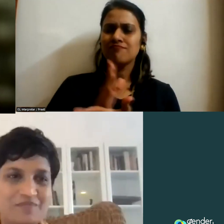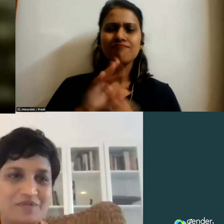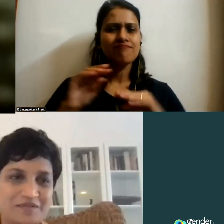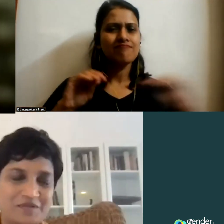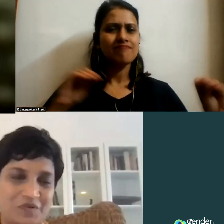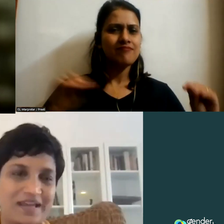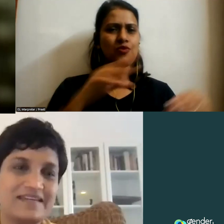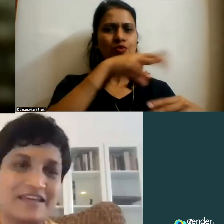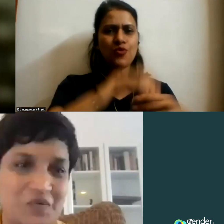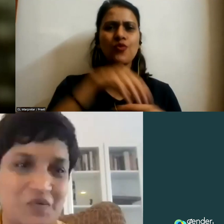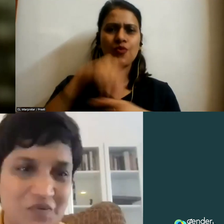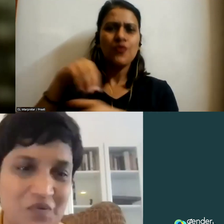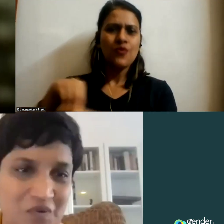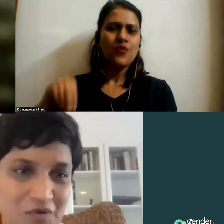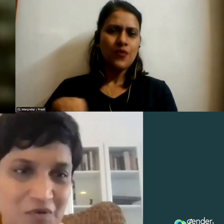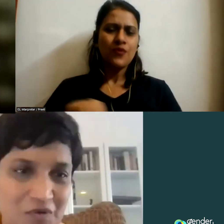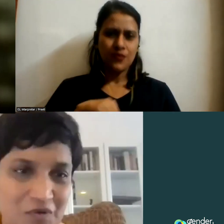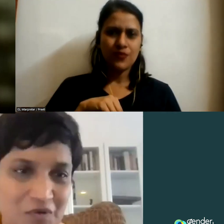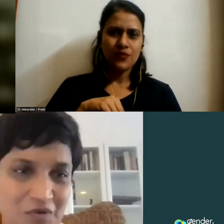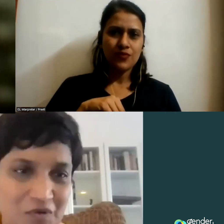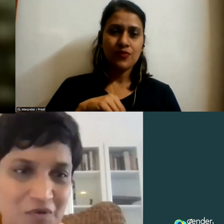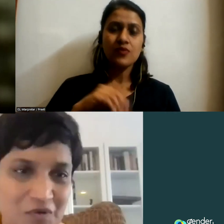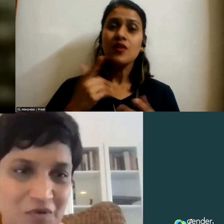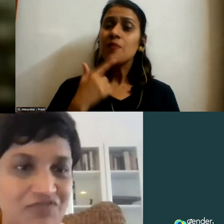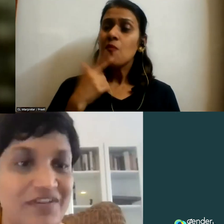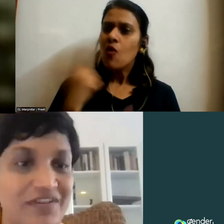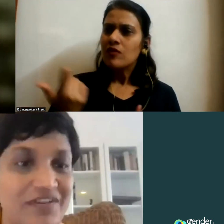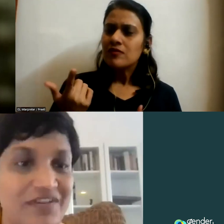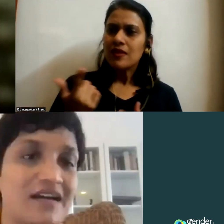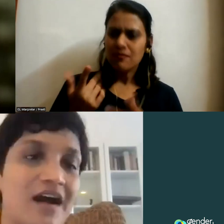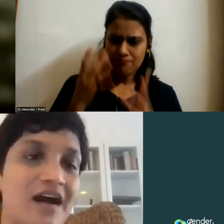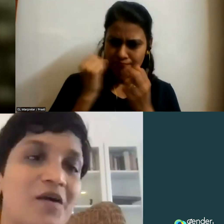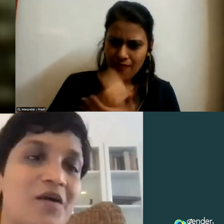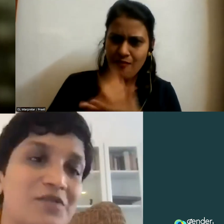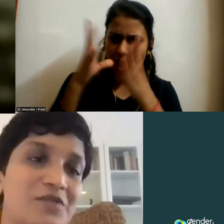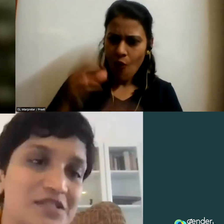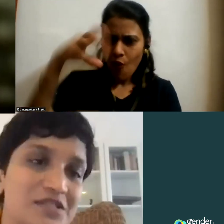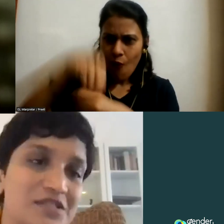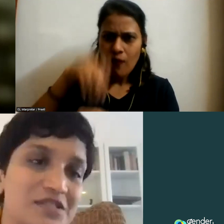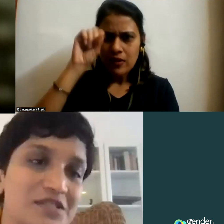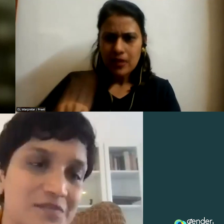of people who can, who feel accountable also because of a sense of ownership that they have